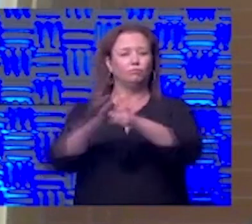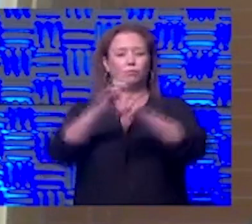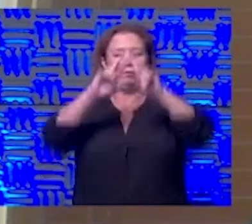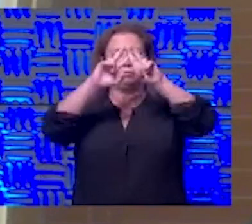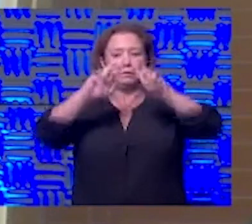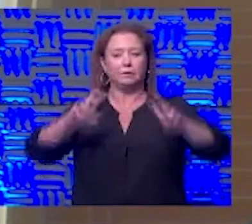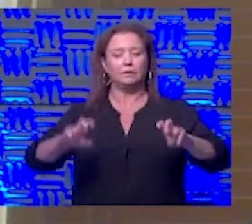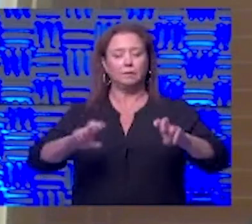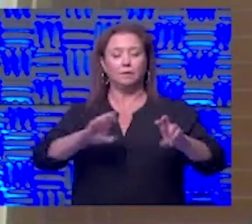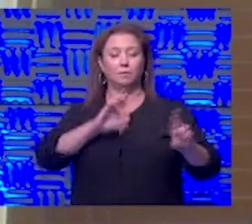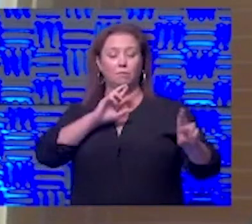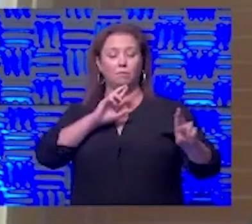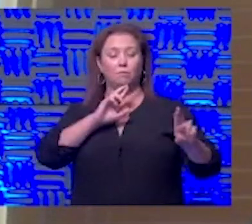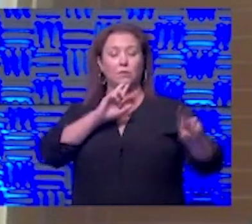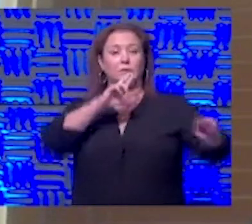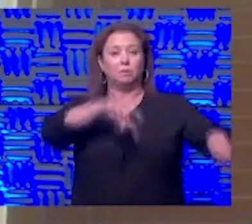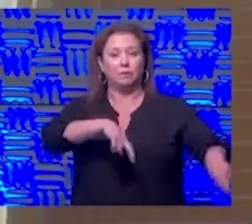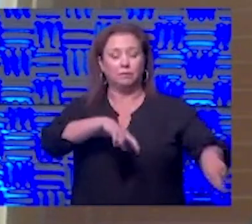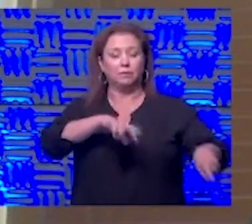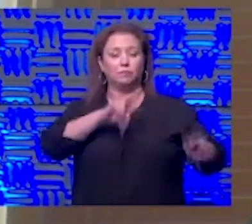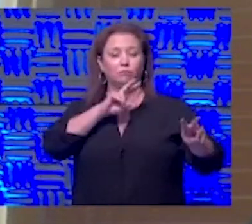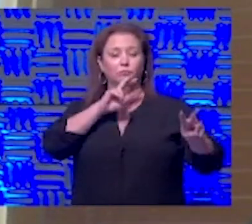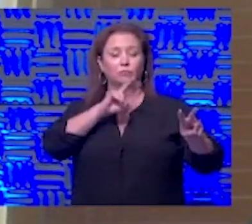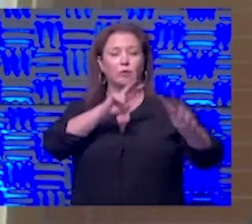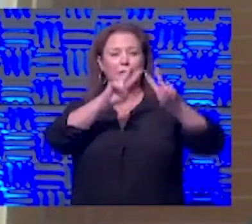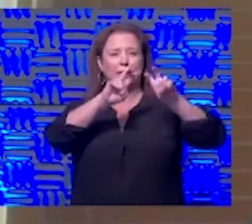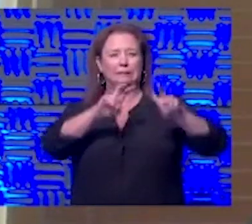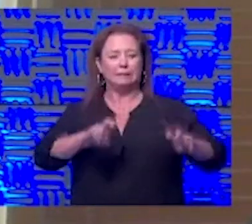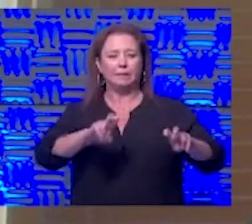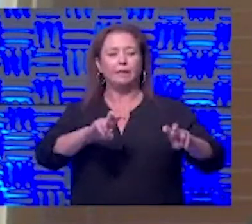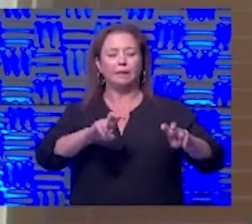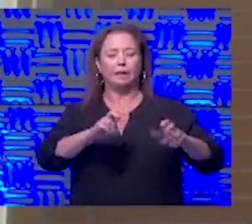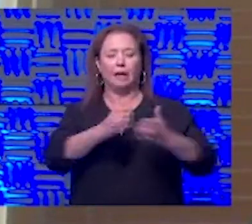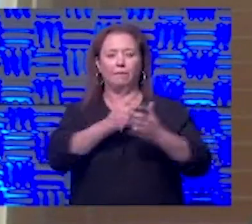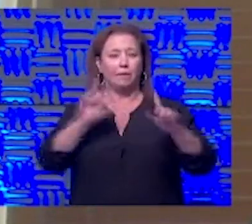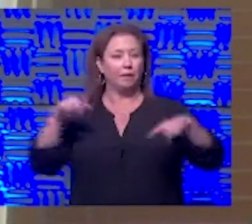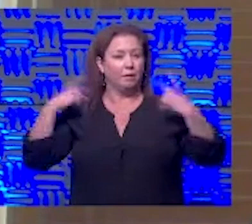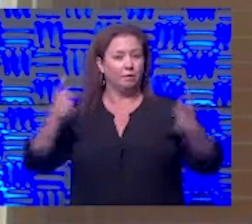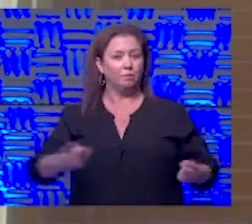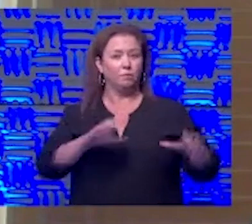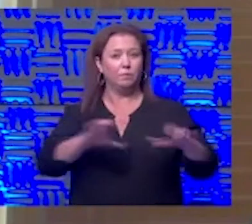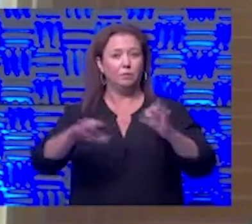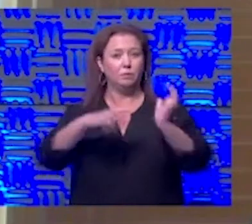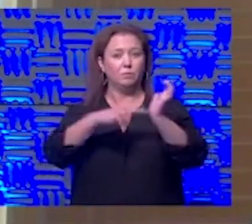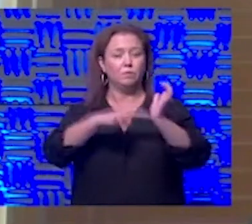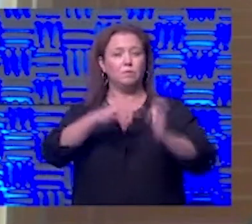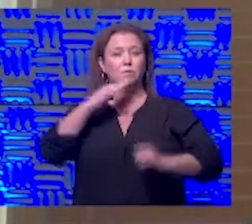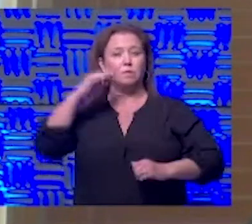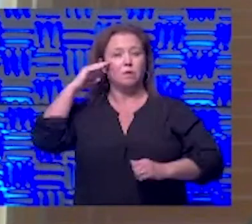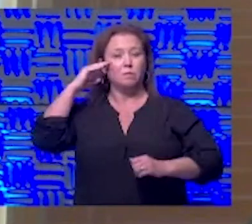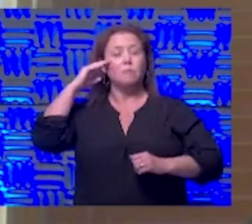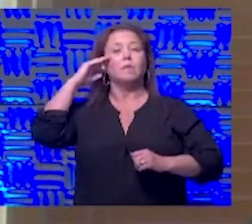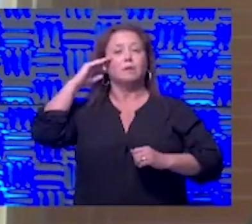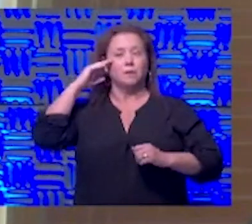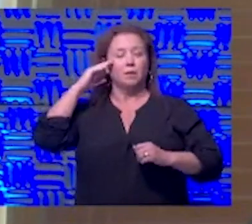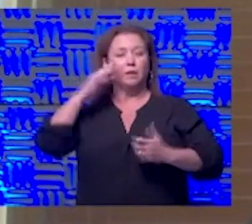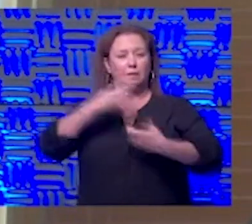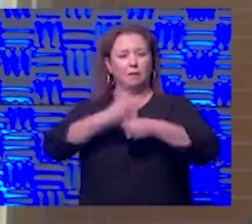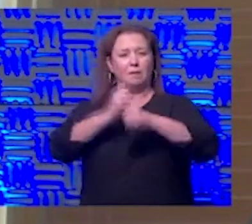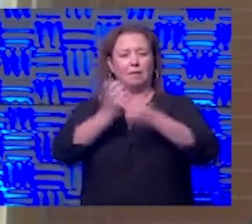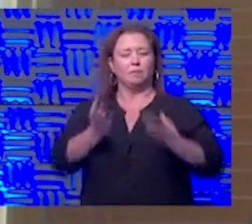of the response, to look at the way things have been done in nursing facilities and the way they could be done in order to make